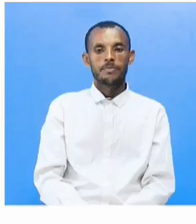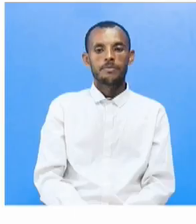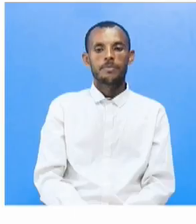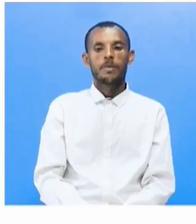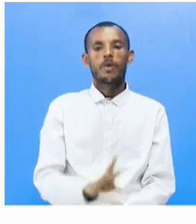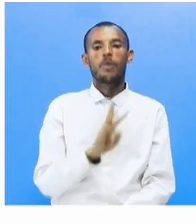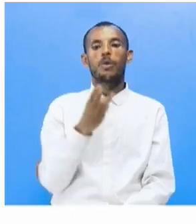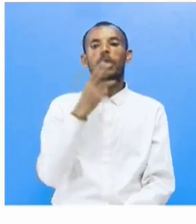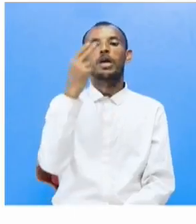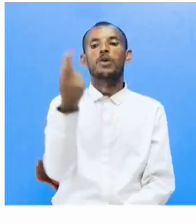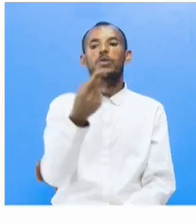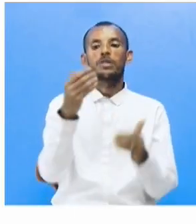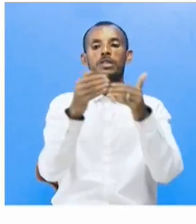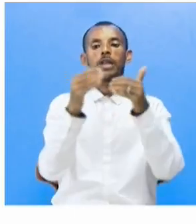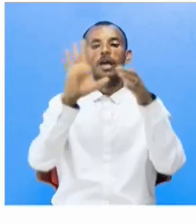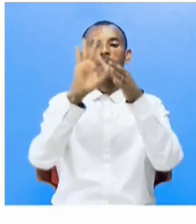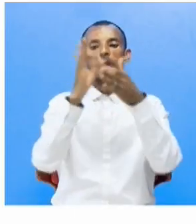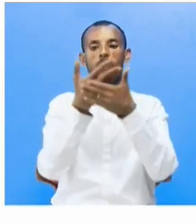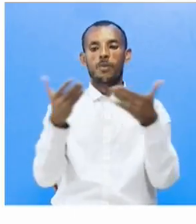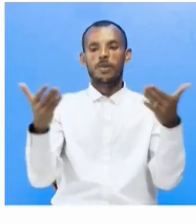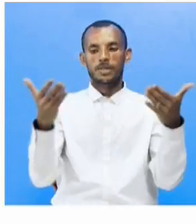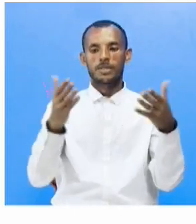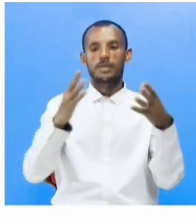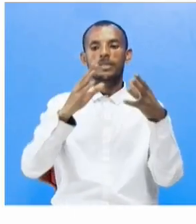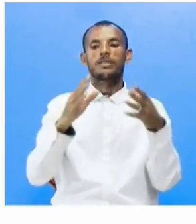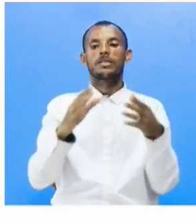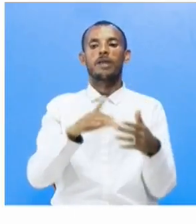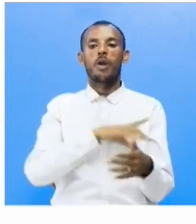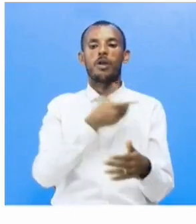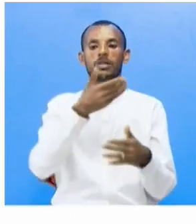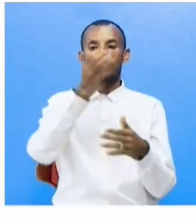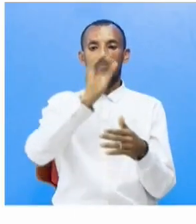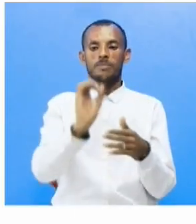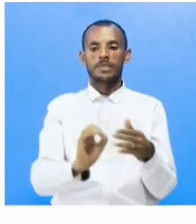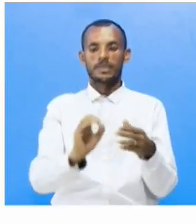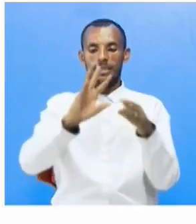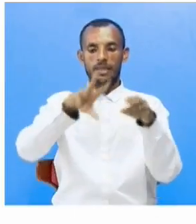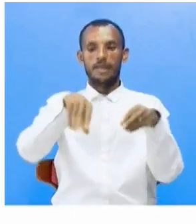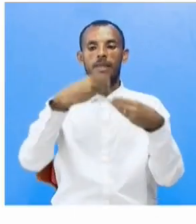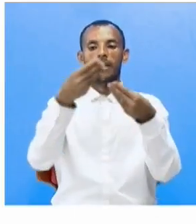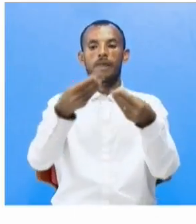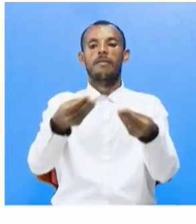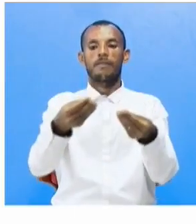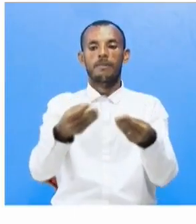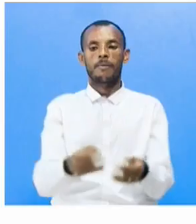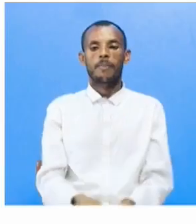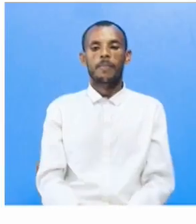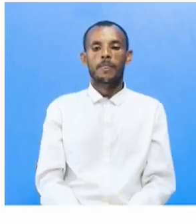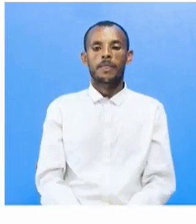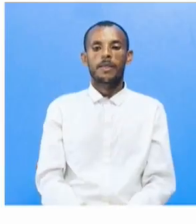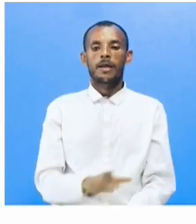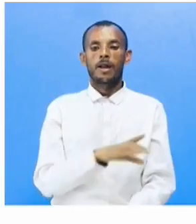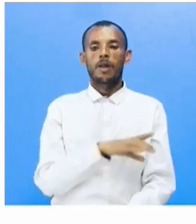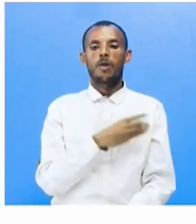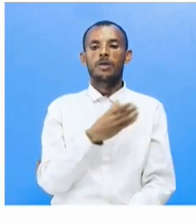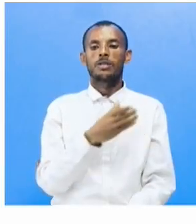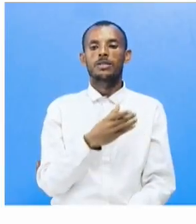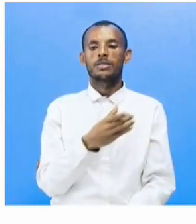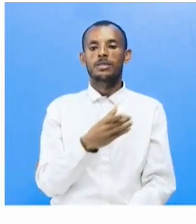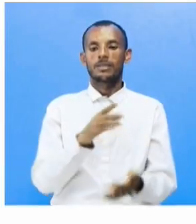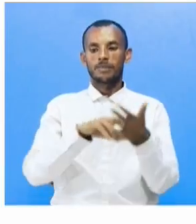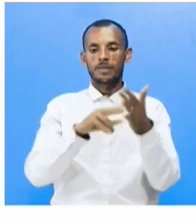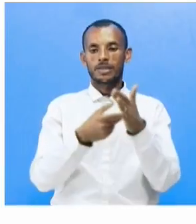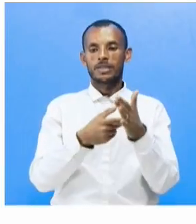we use the equation. Loss percent is given by loss. That means it is cost